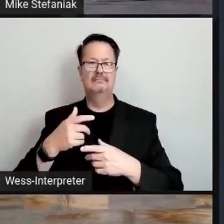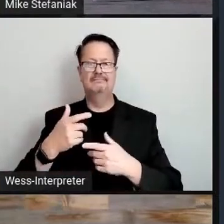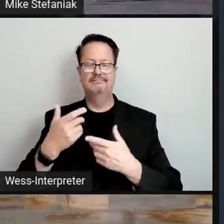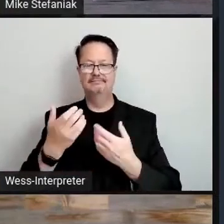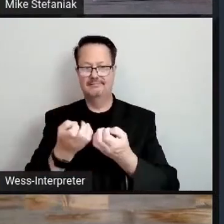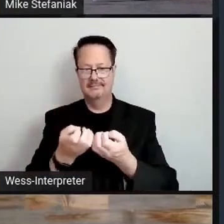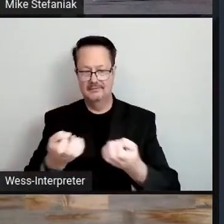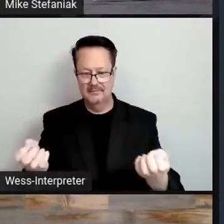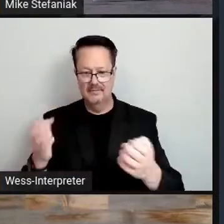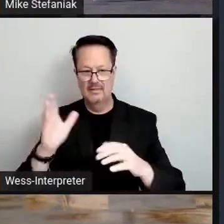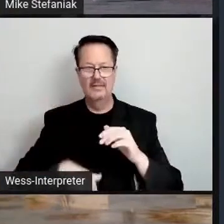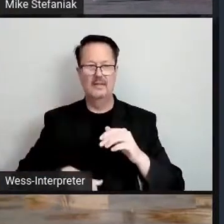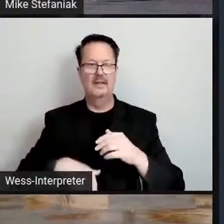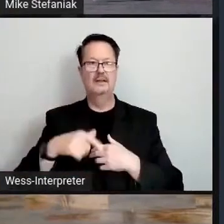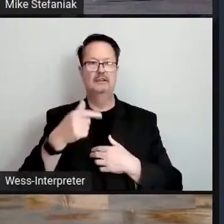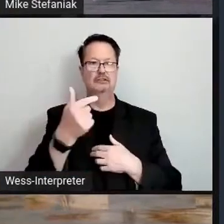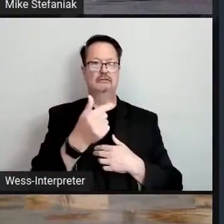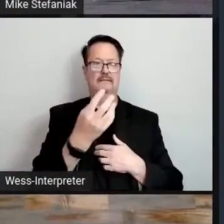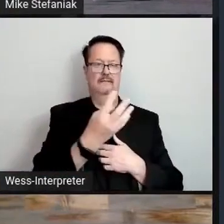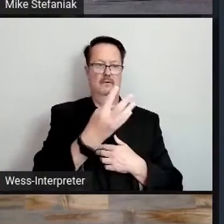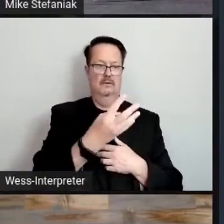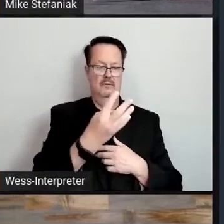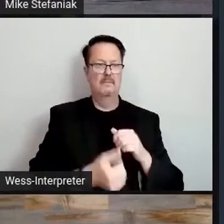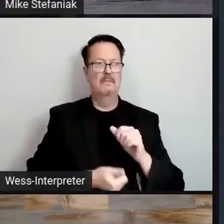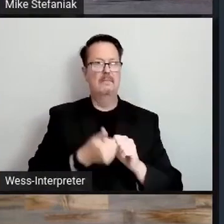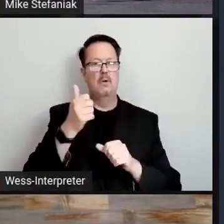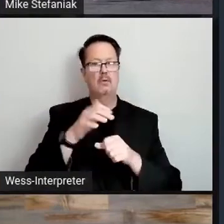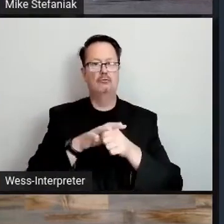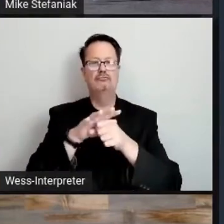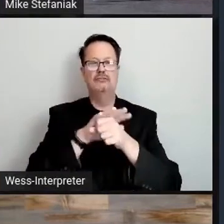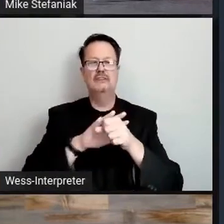most regions of the world.